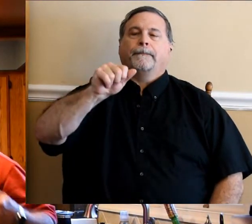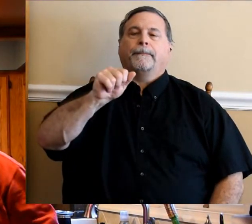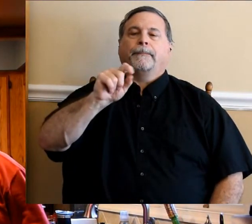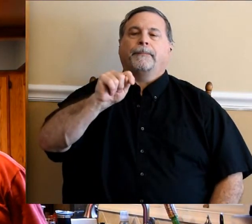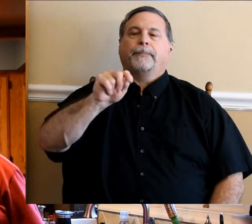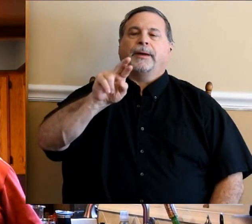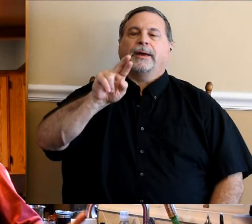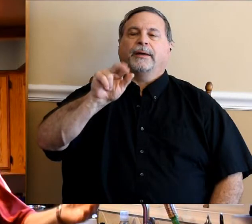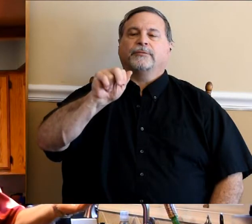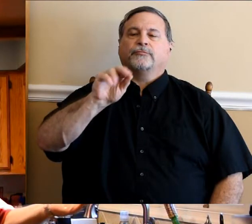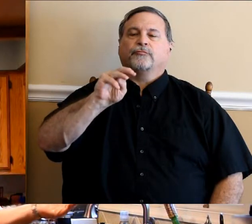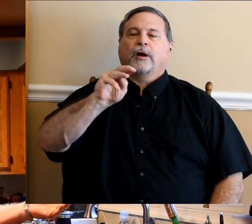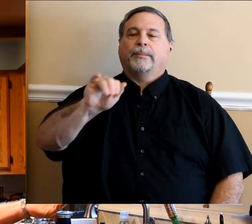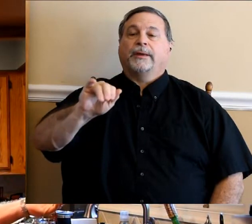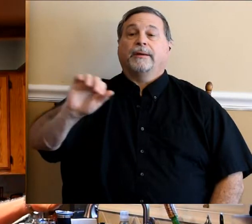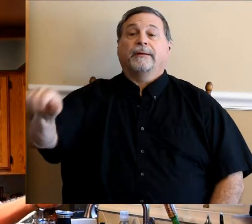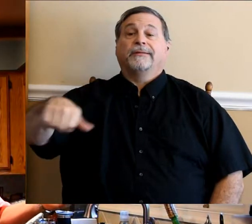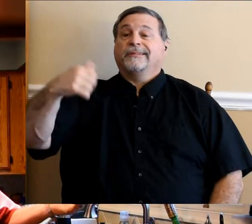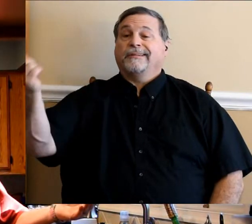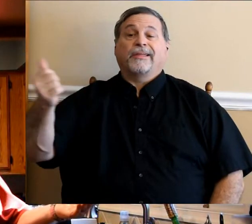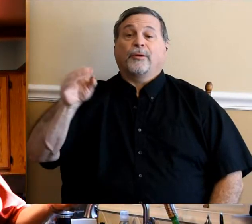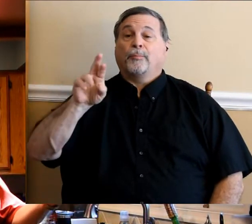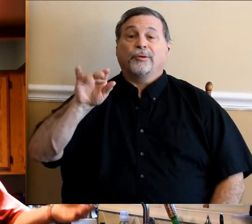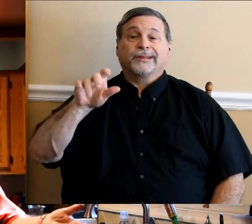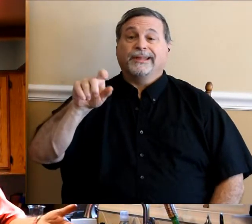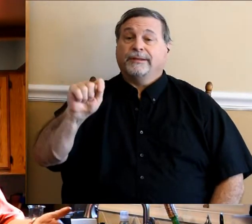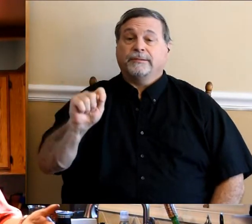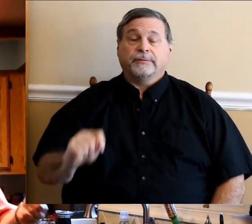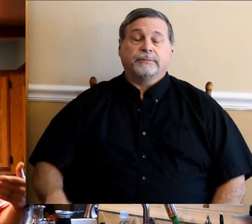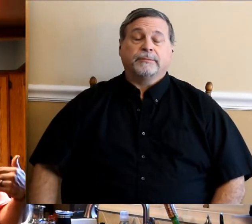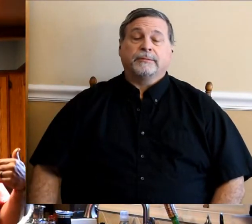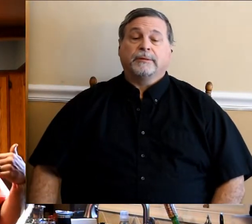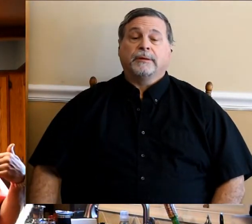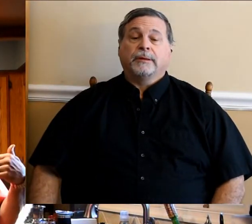pastrami, it's just another brisket. So,